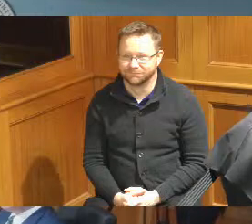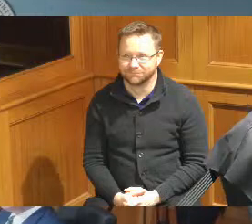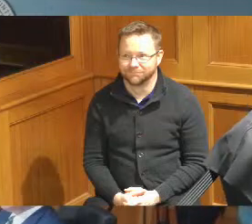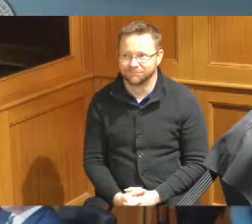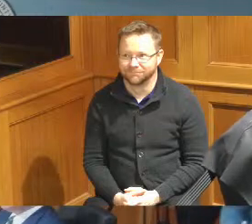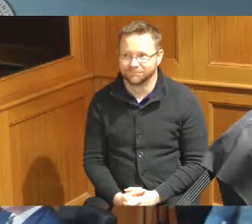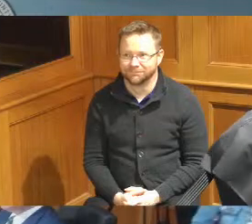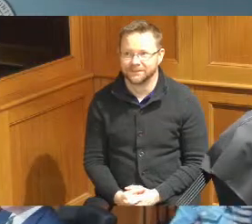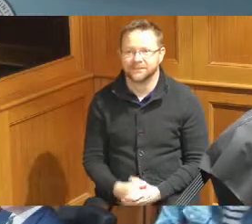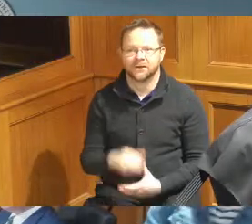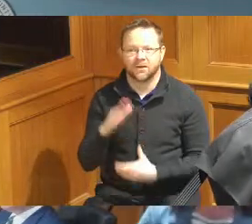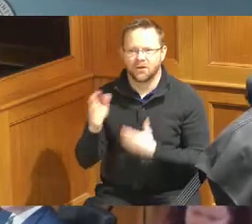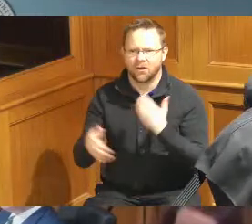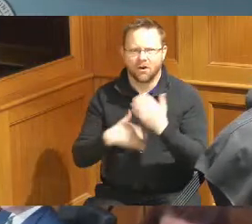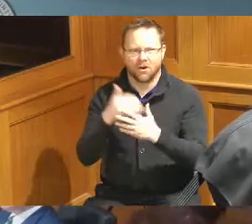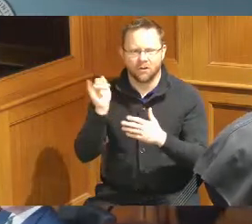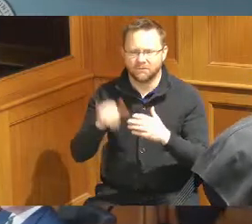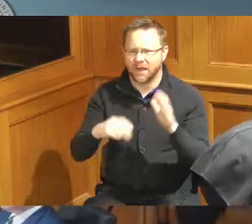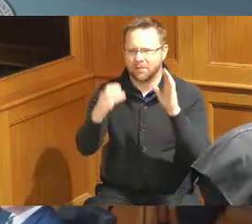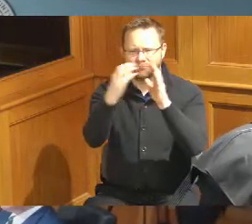all of the whereases